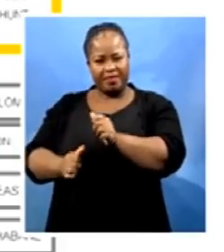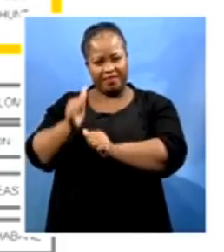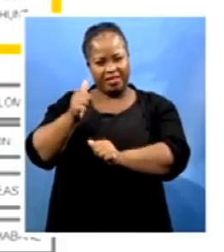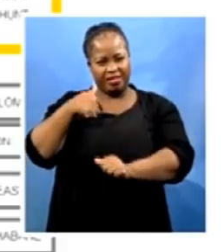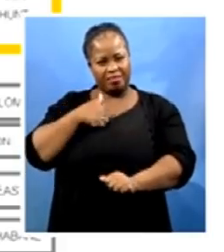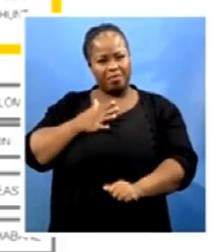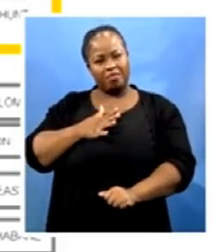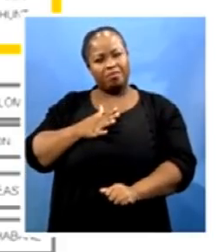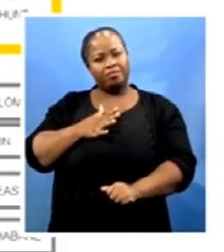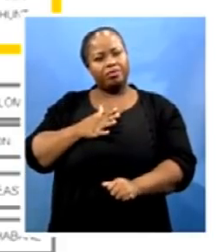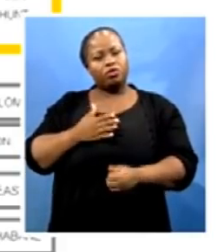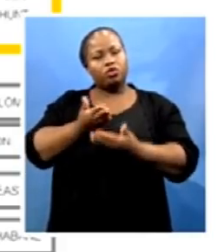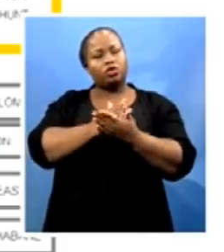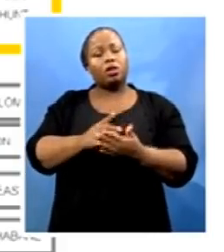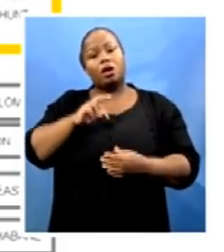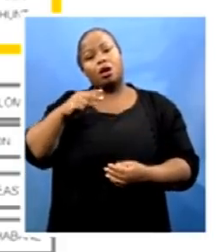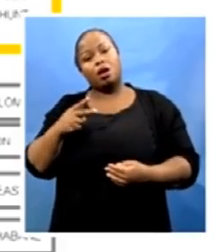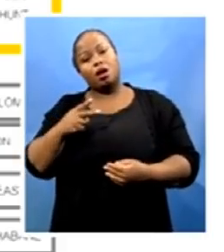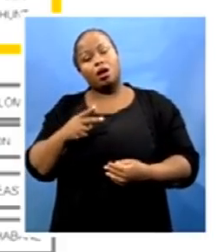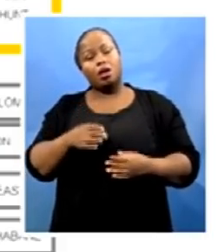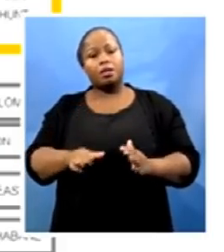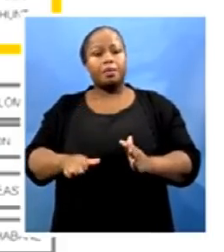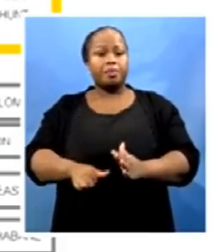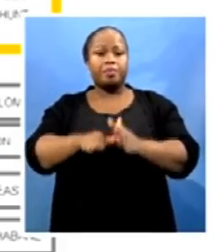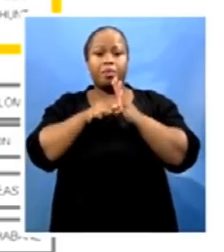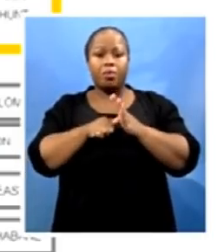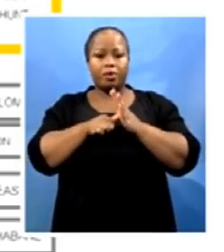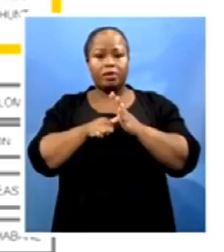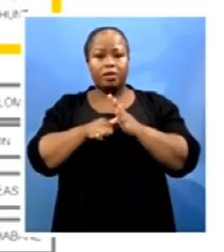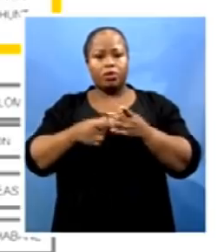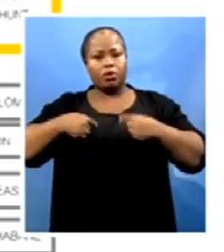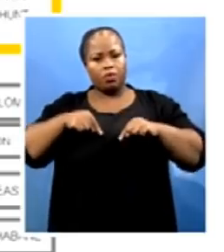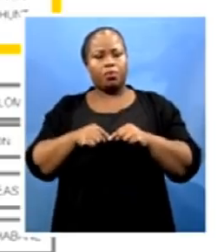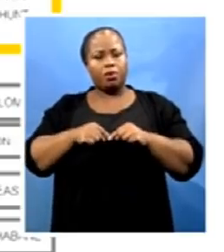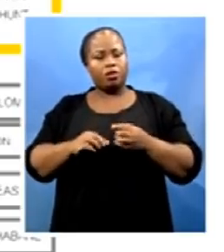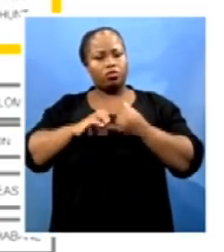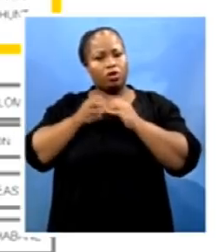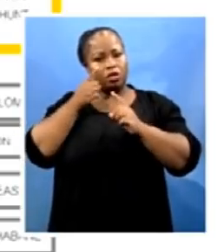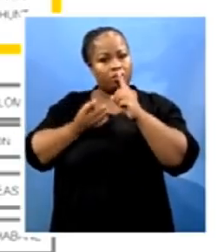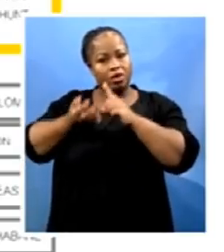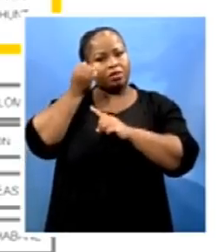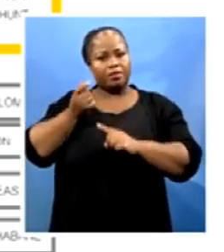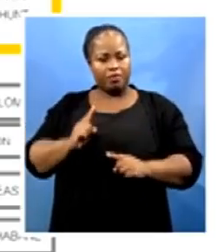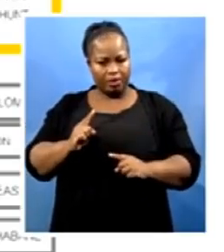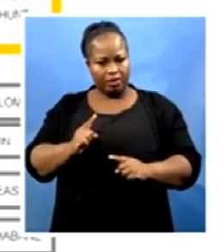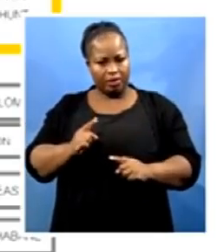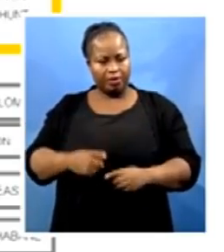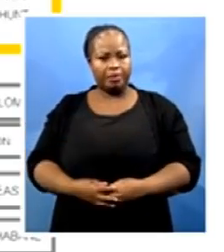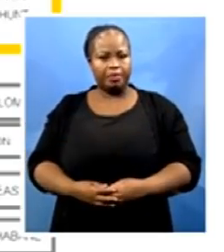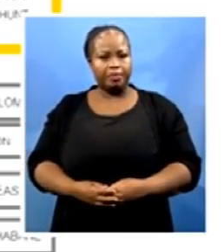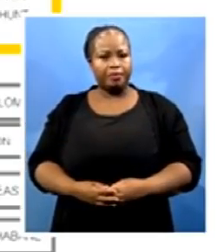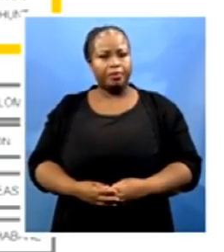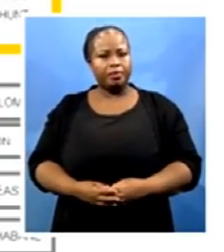important aspects of what we are trying to achieve as part of our efforts. One of the